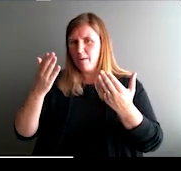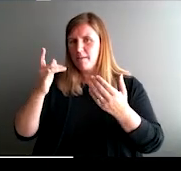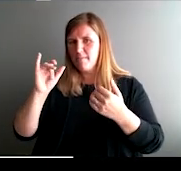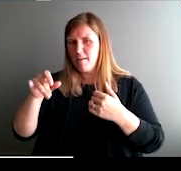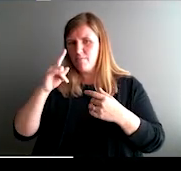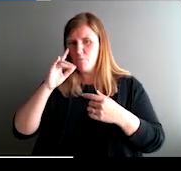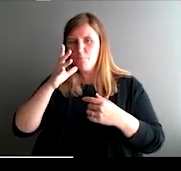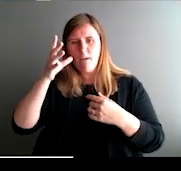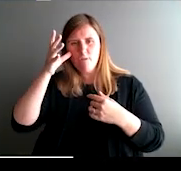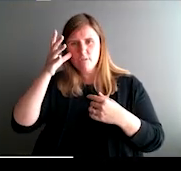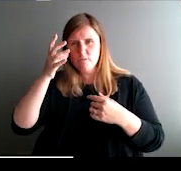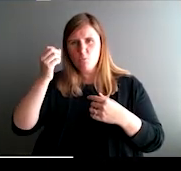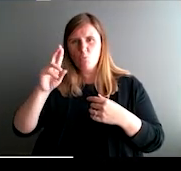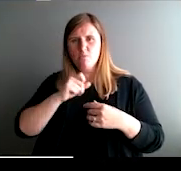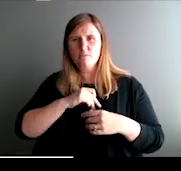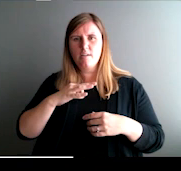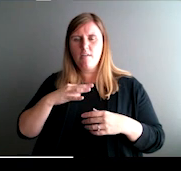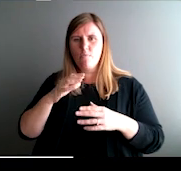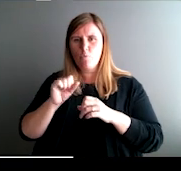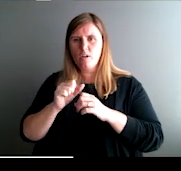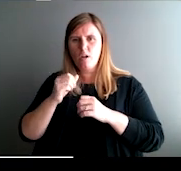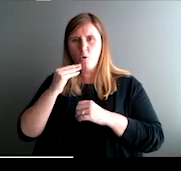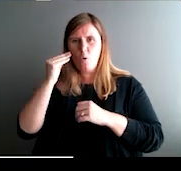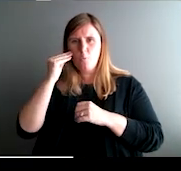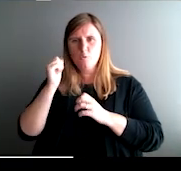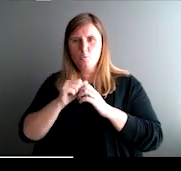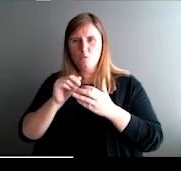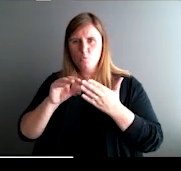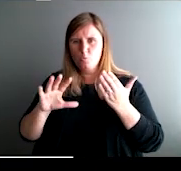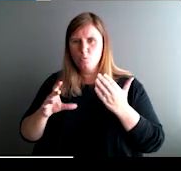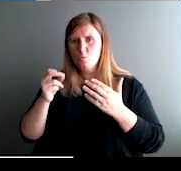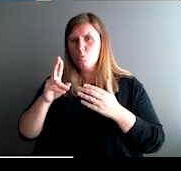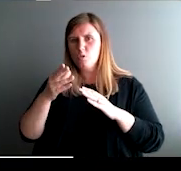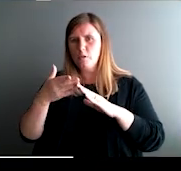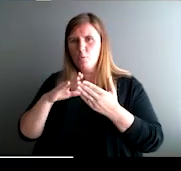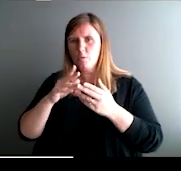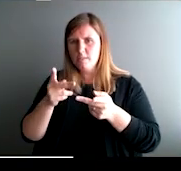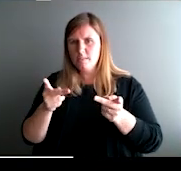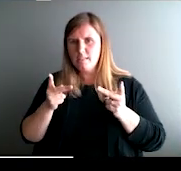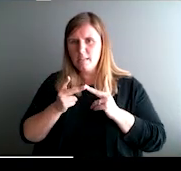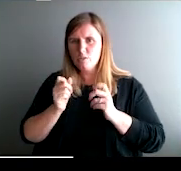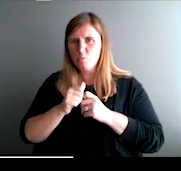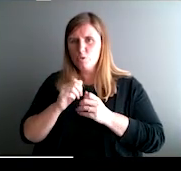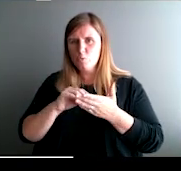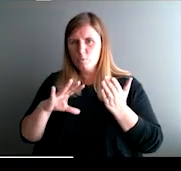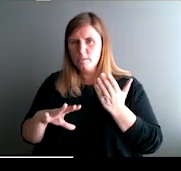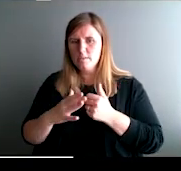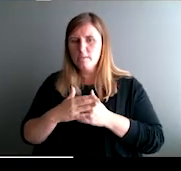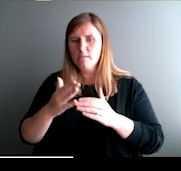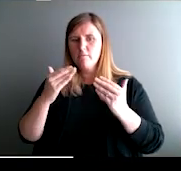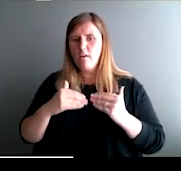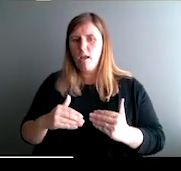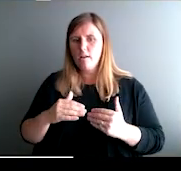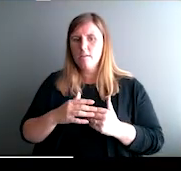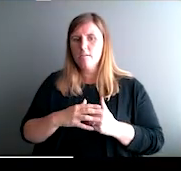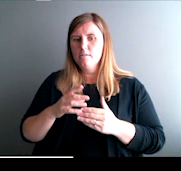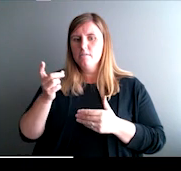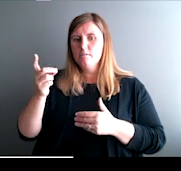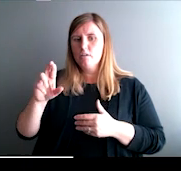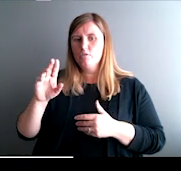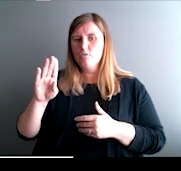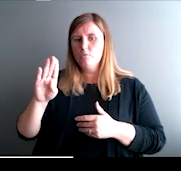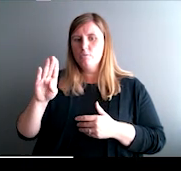for parents or staff working in homes with students or working in community settings with students. And finally, Dr.